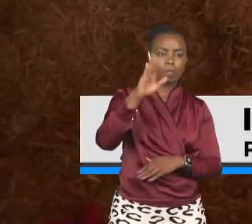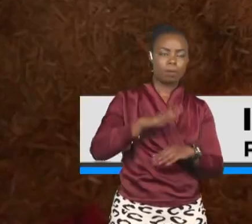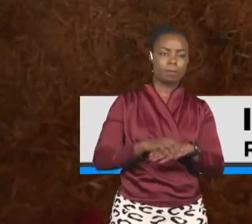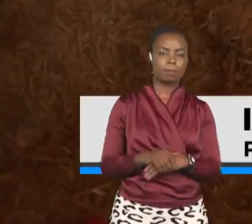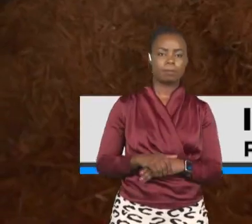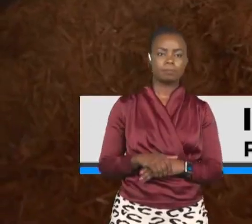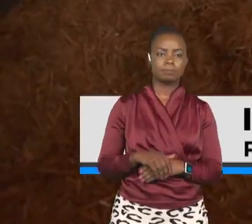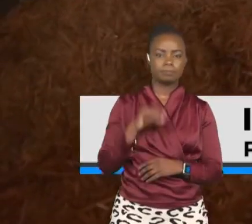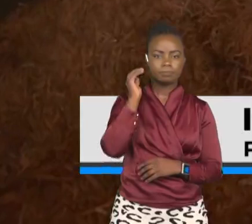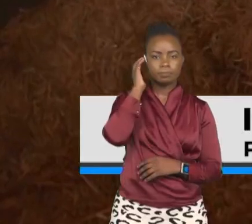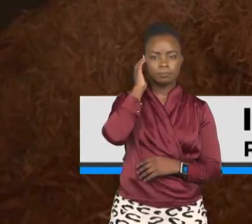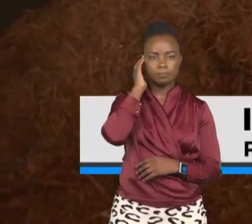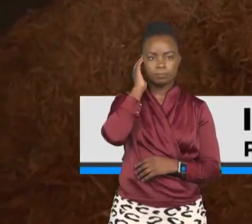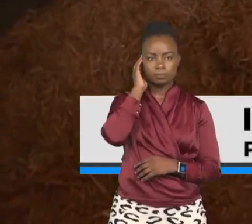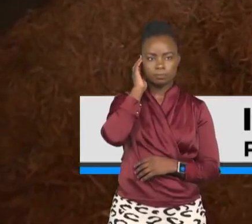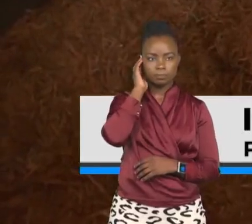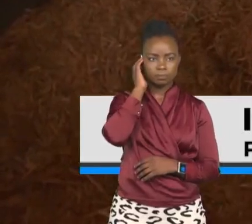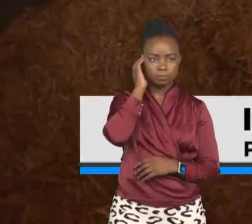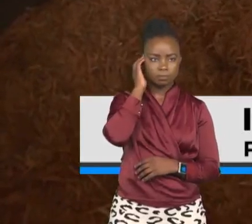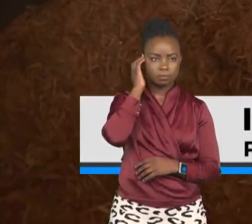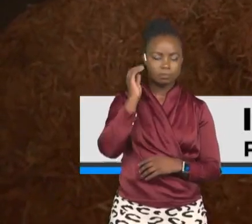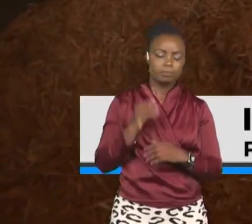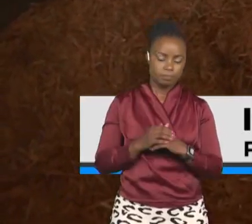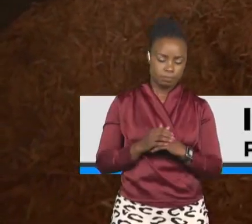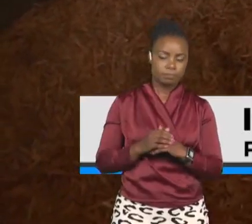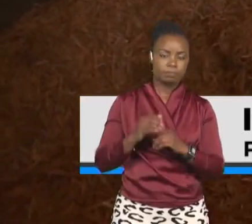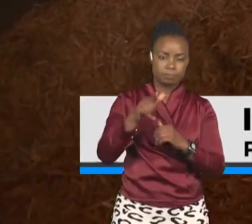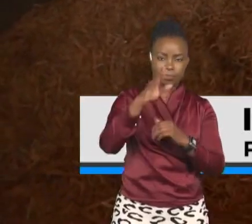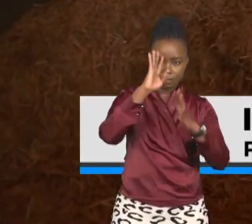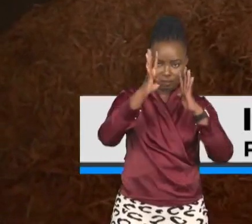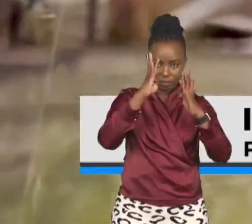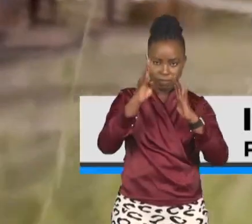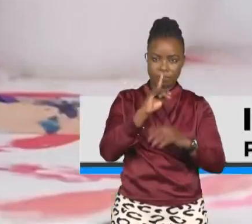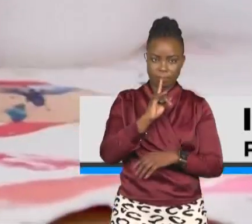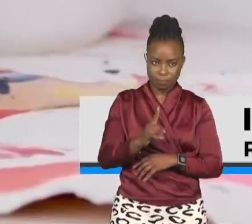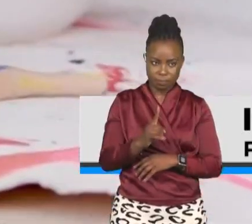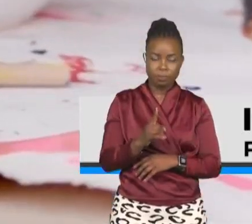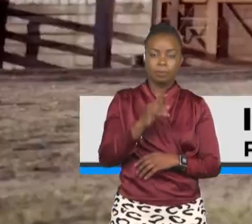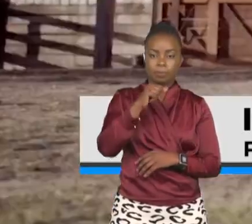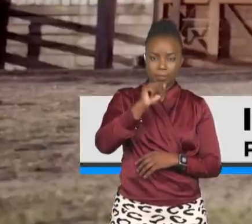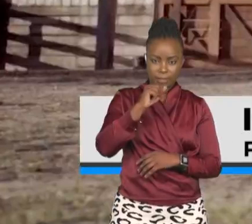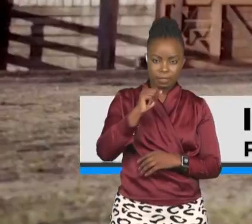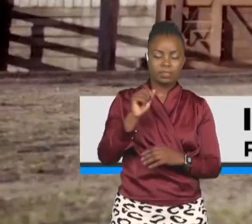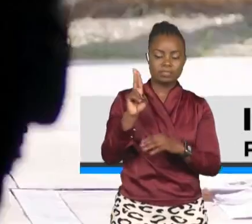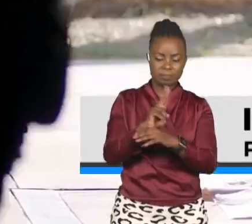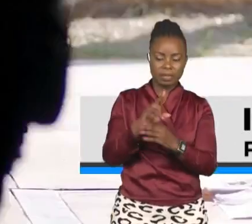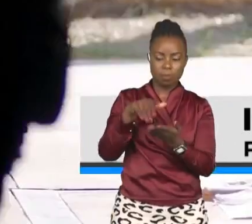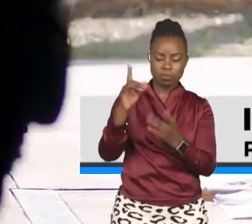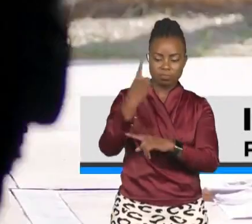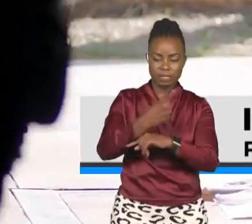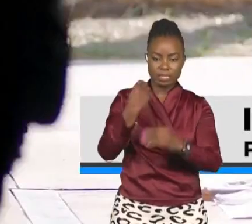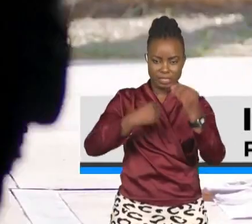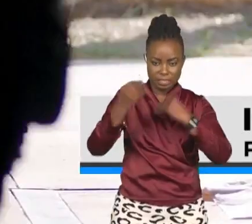world. Except for the occasional burst of creativity, Picasso spends most of our days eating, strolling,